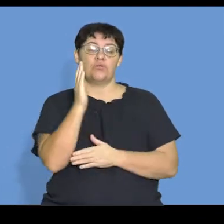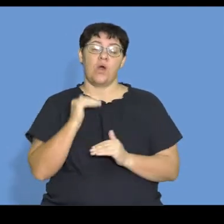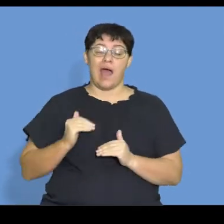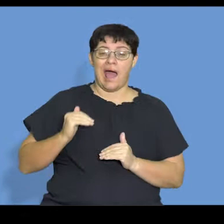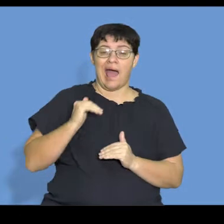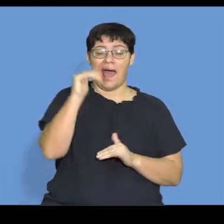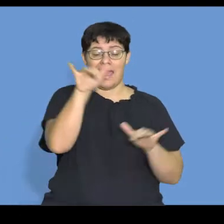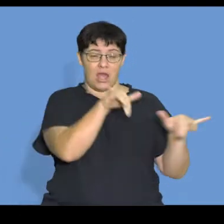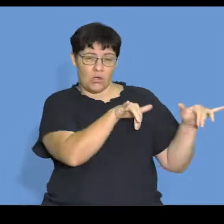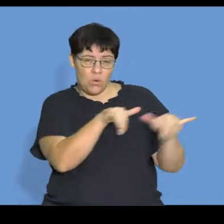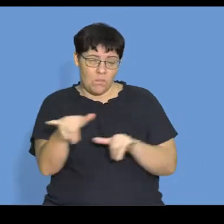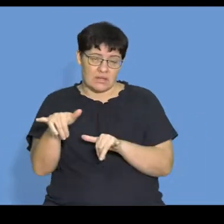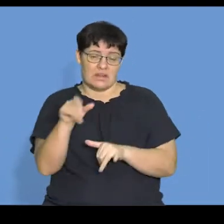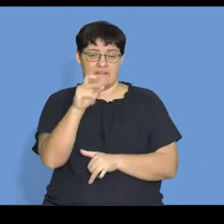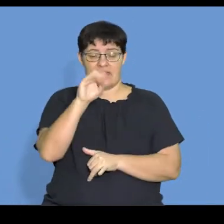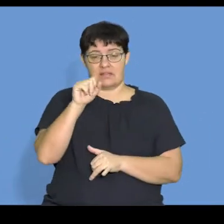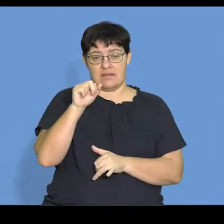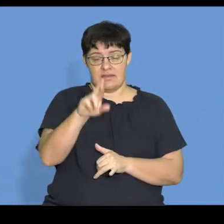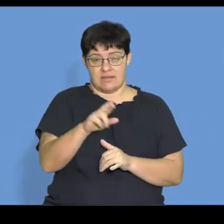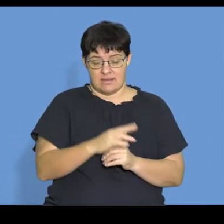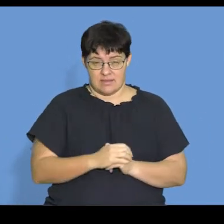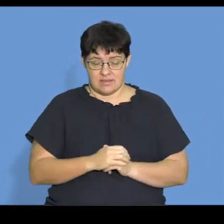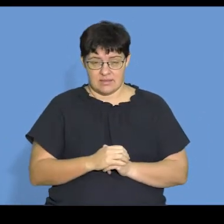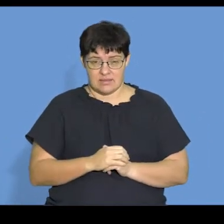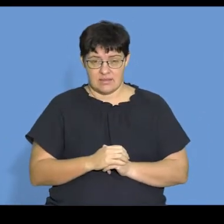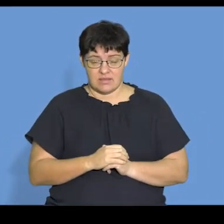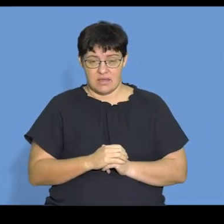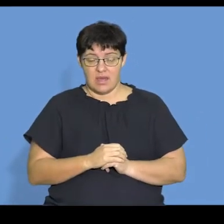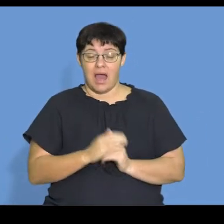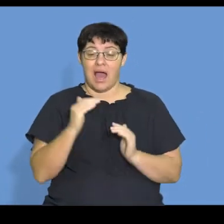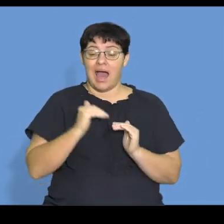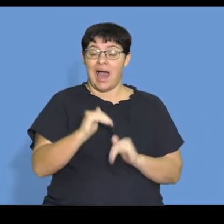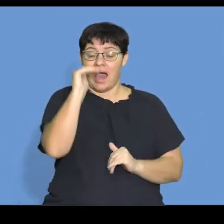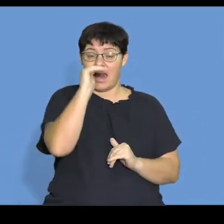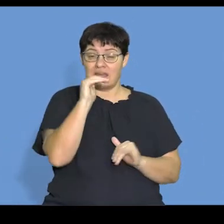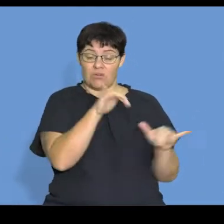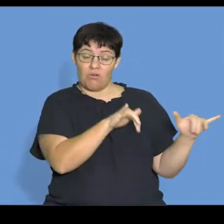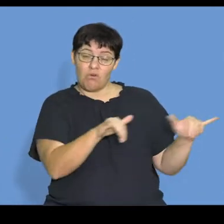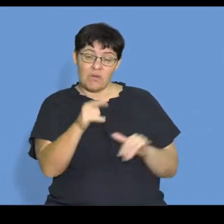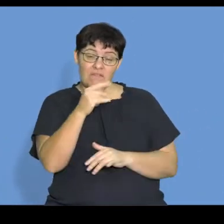highest common factor. The highest common factor of